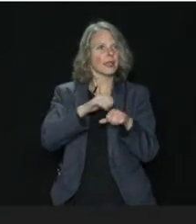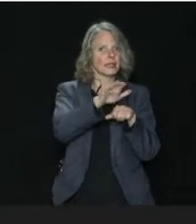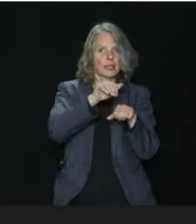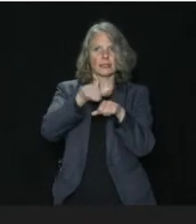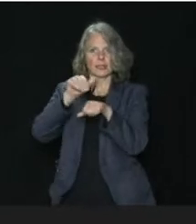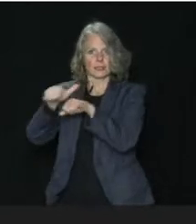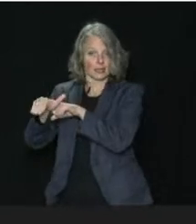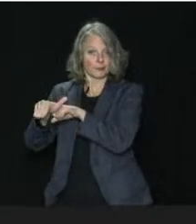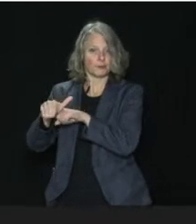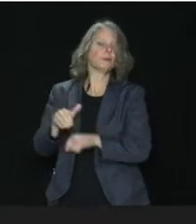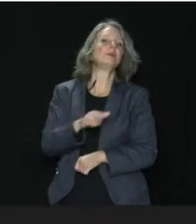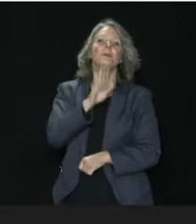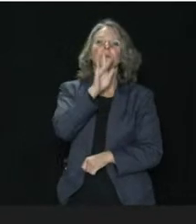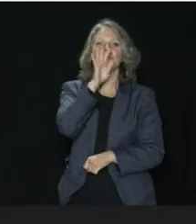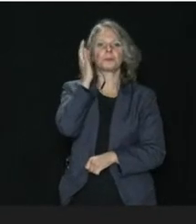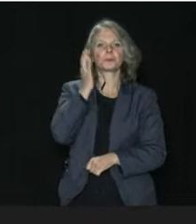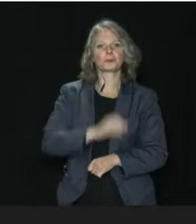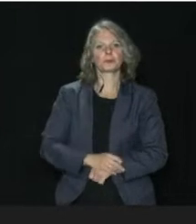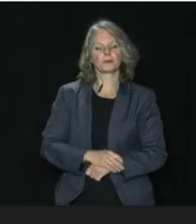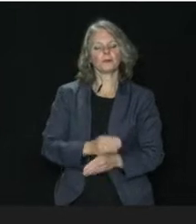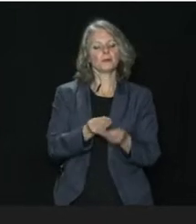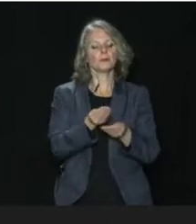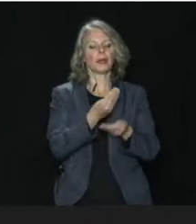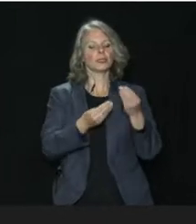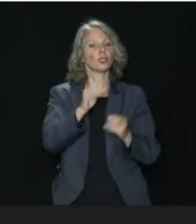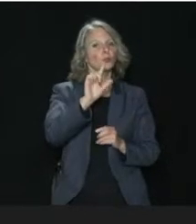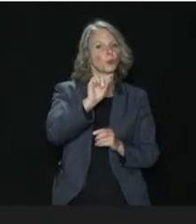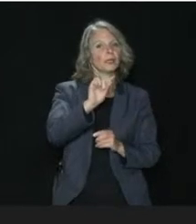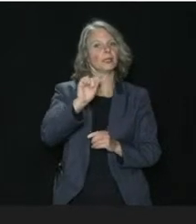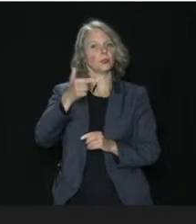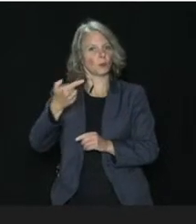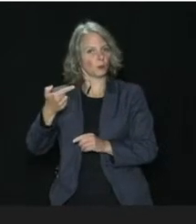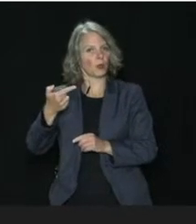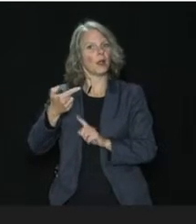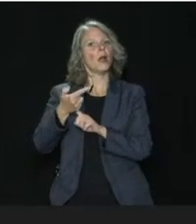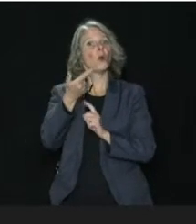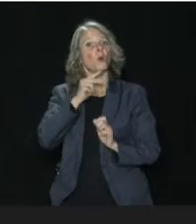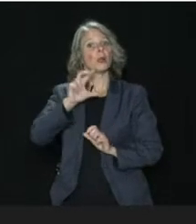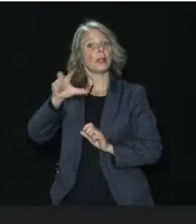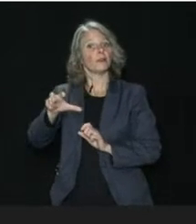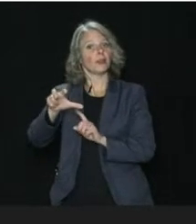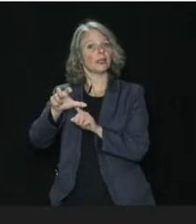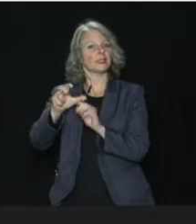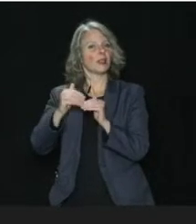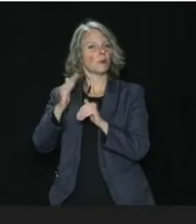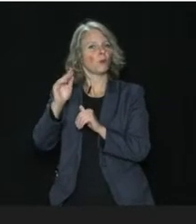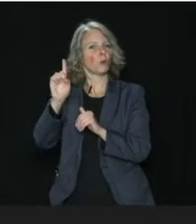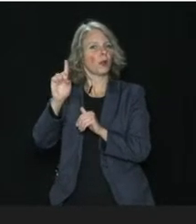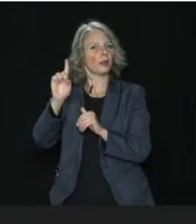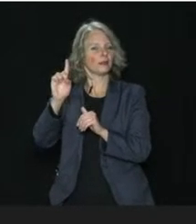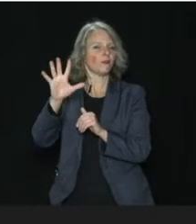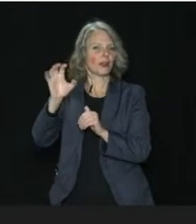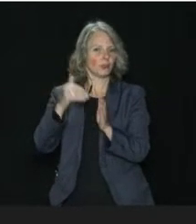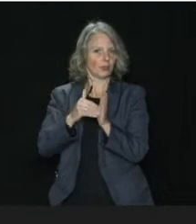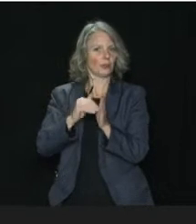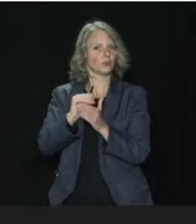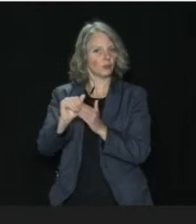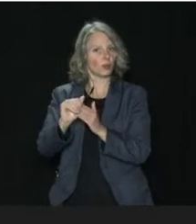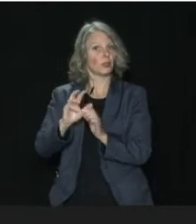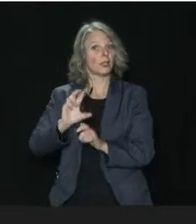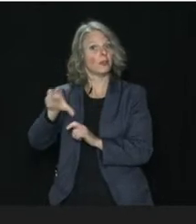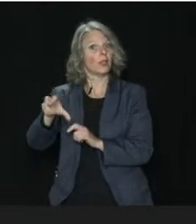2021, we also plan to invest more than $500 million in a mental health and